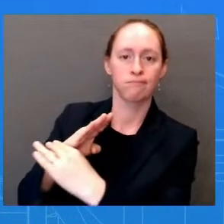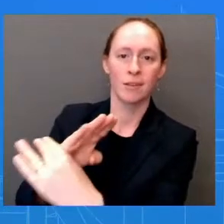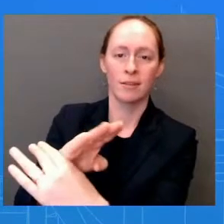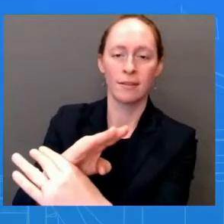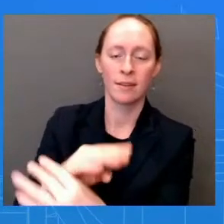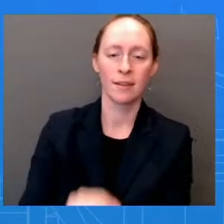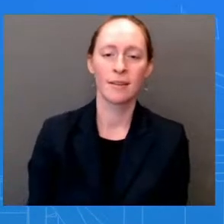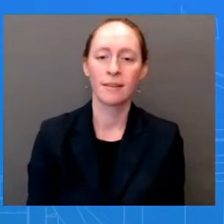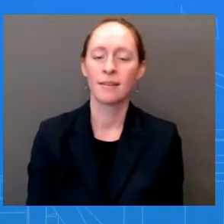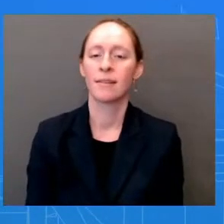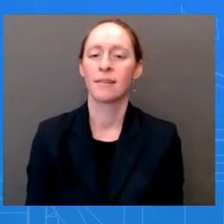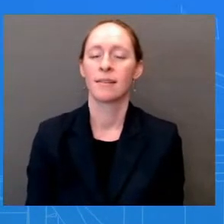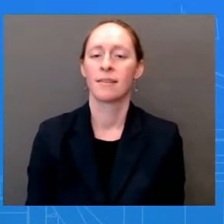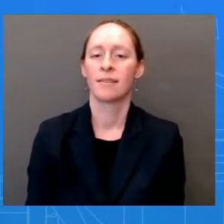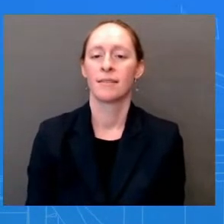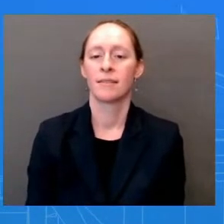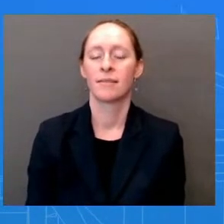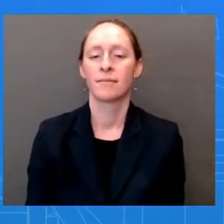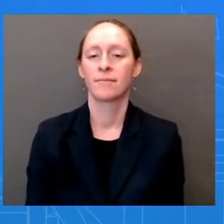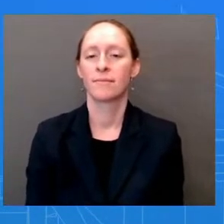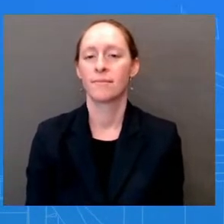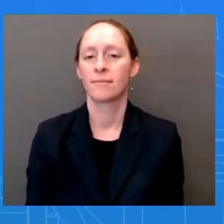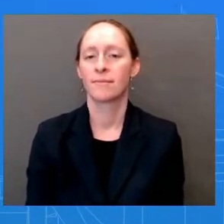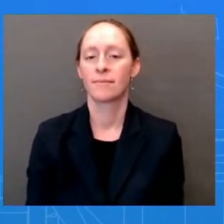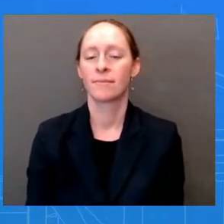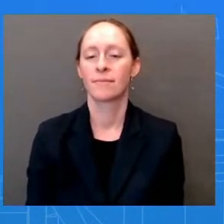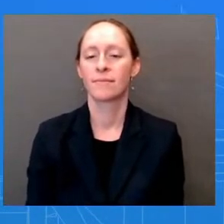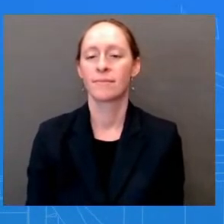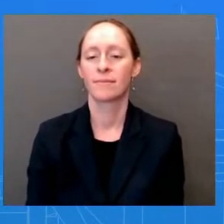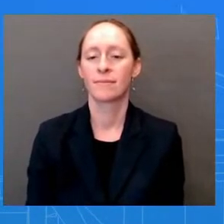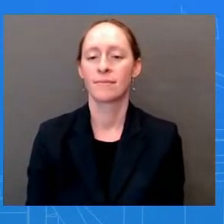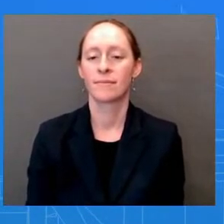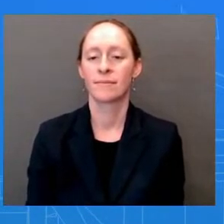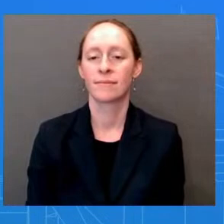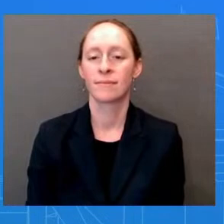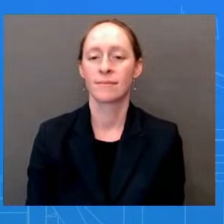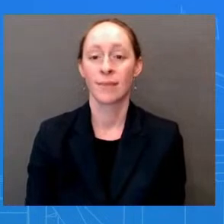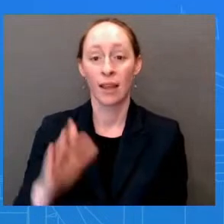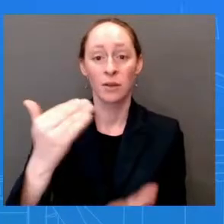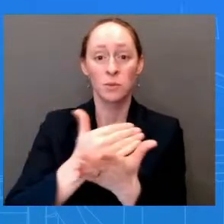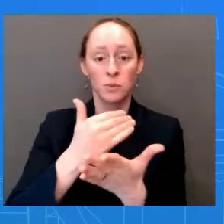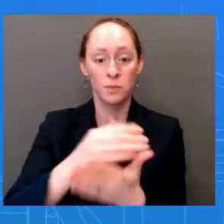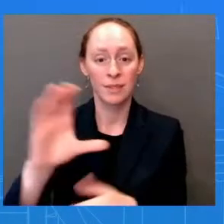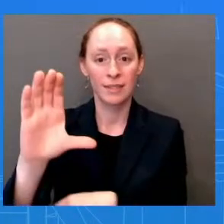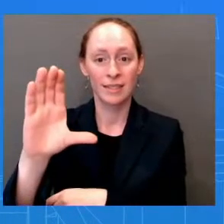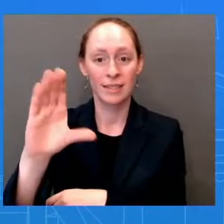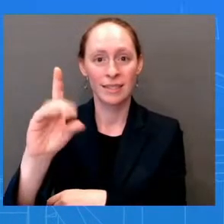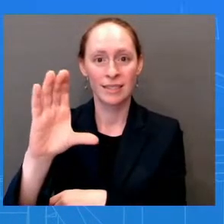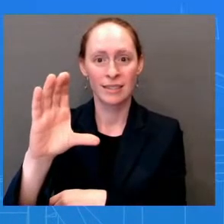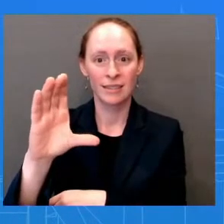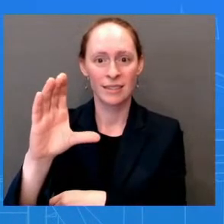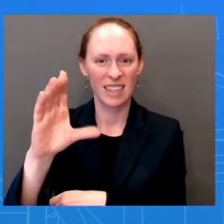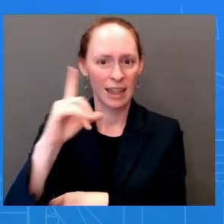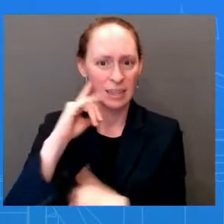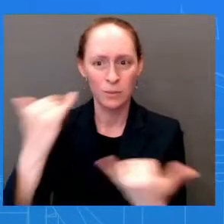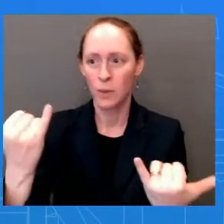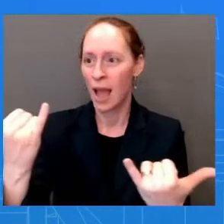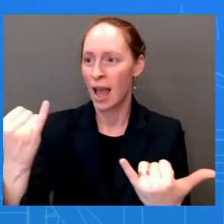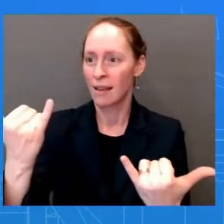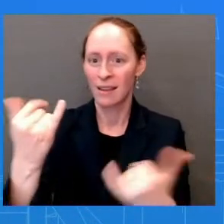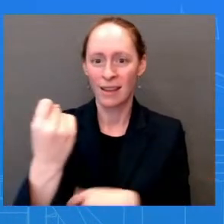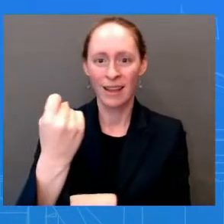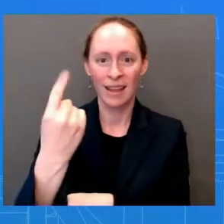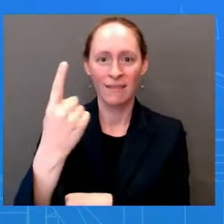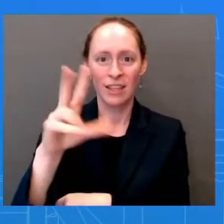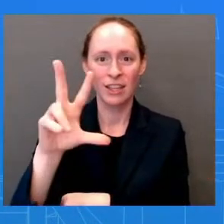CDC will be released. In fact, it already has been released. It was supposed to be released at 11:30, which is clinical efficacy